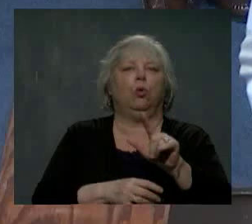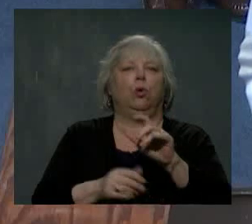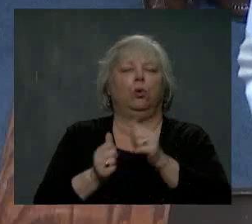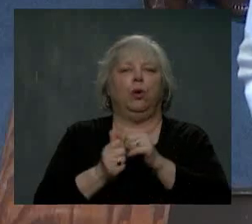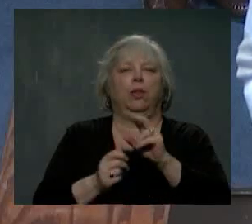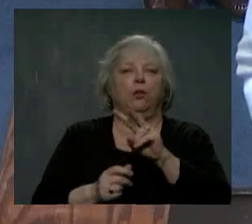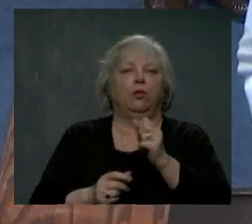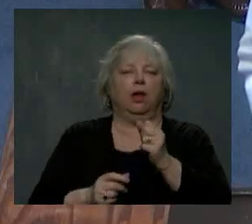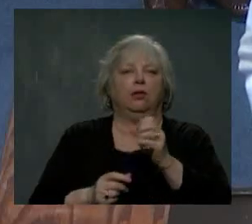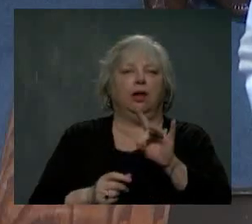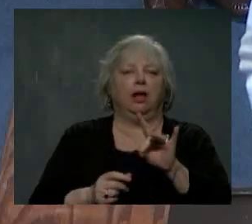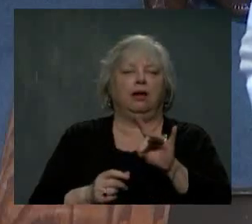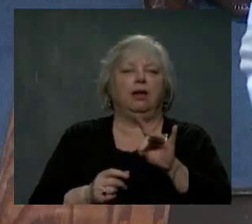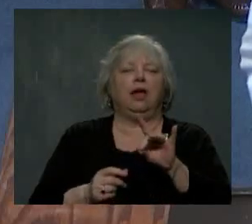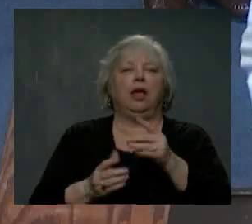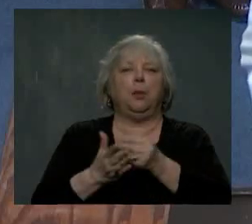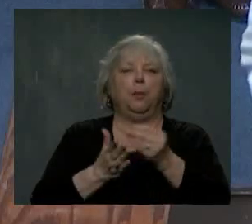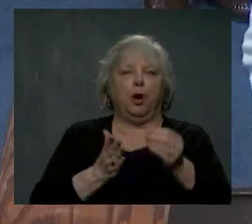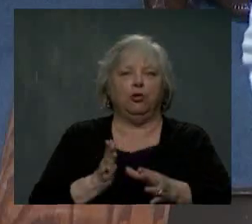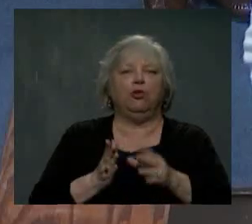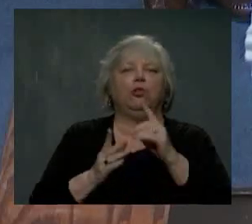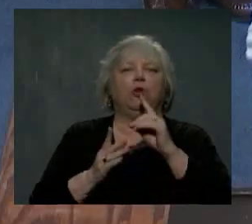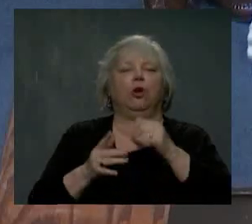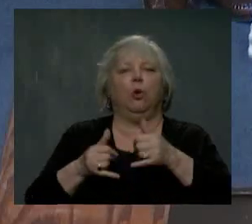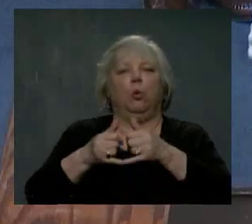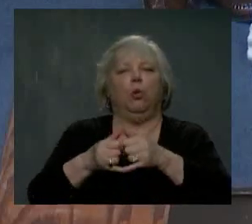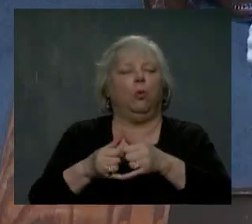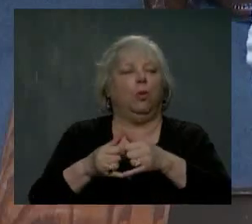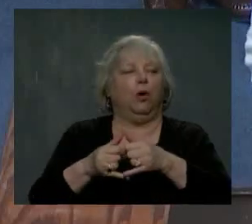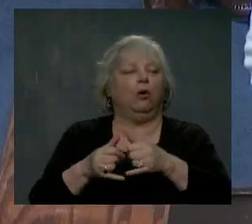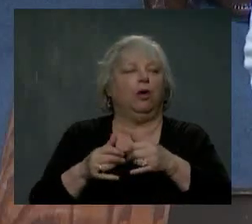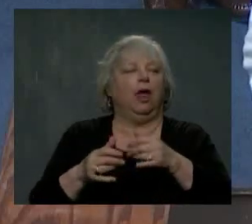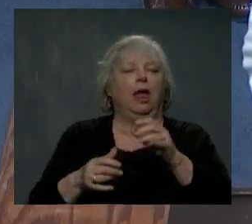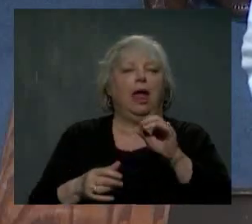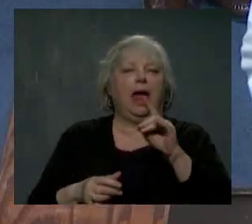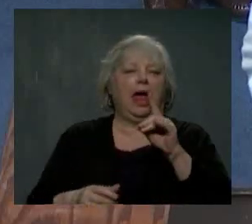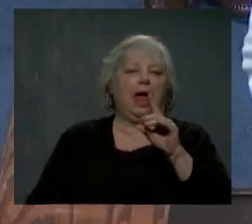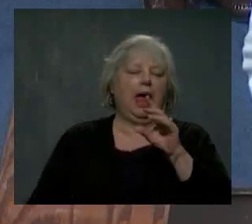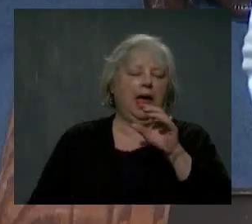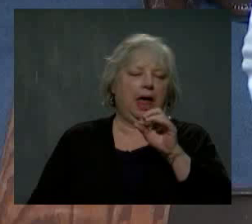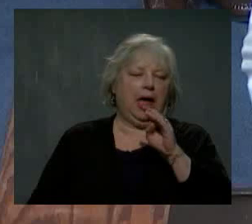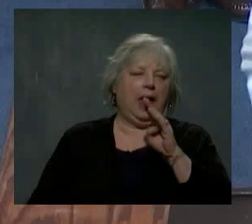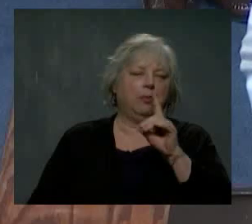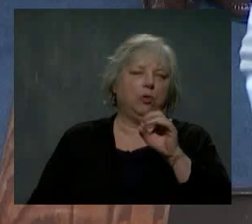Arkansas Purchasing Manager Award. Abdul Cabal